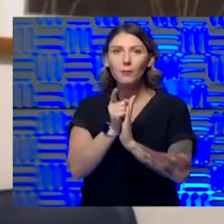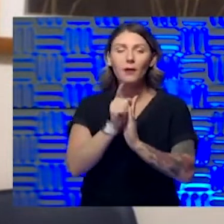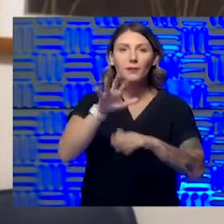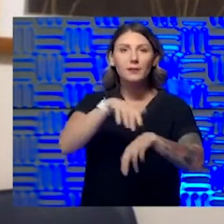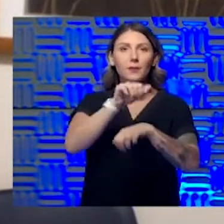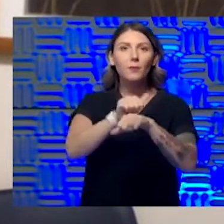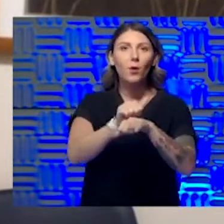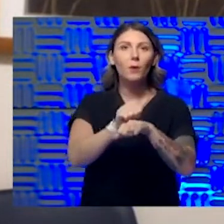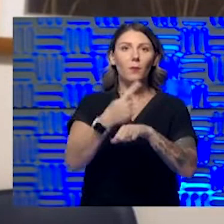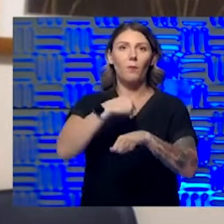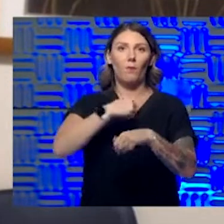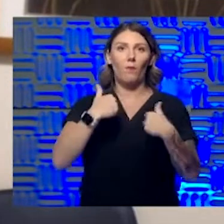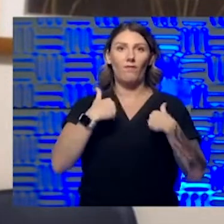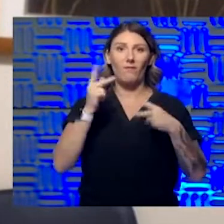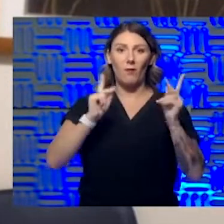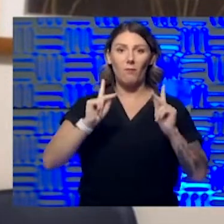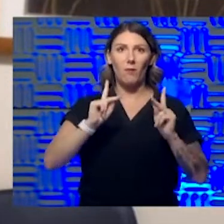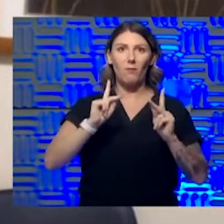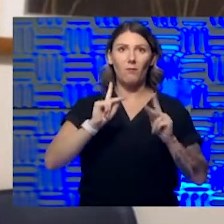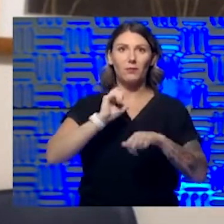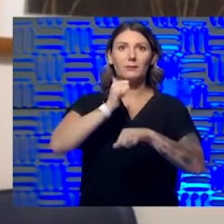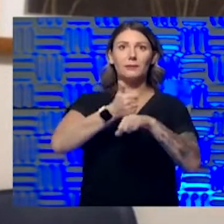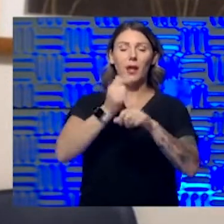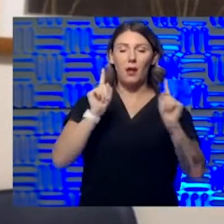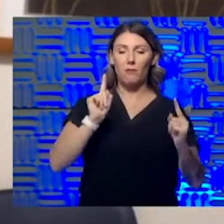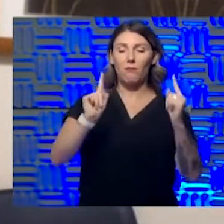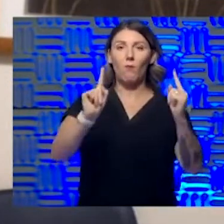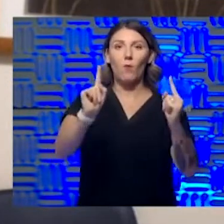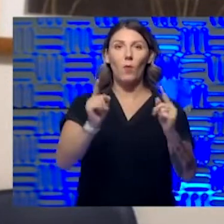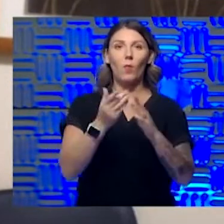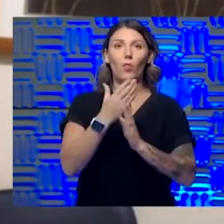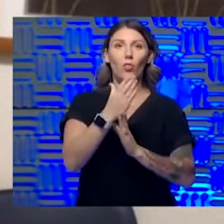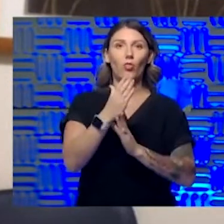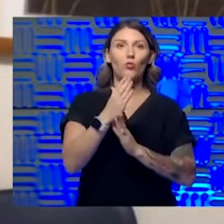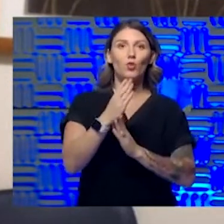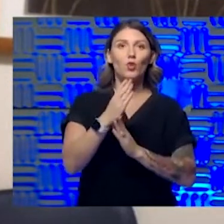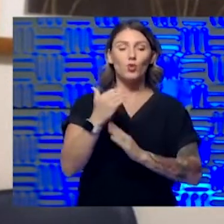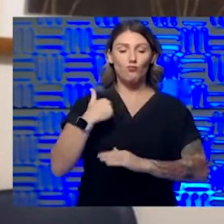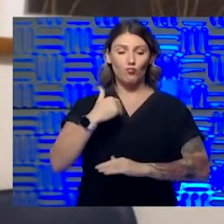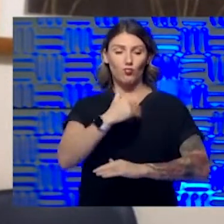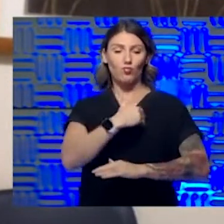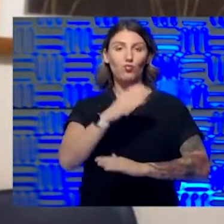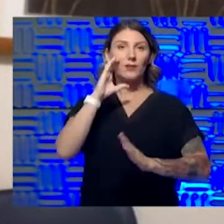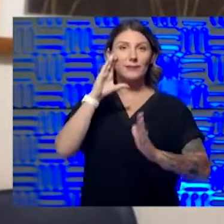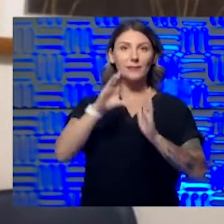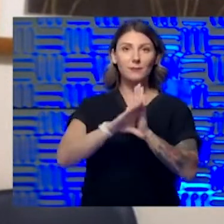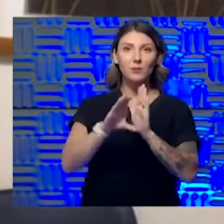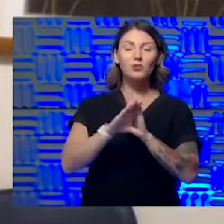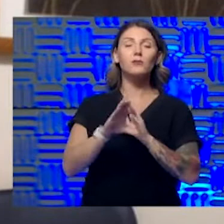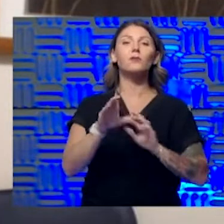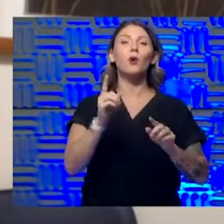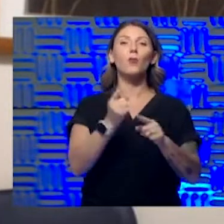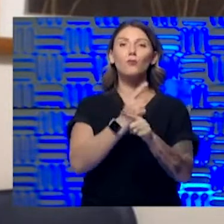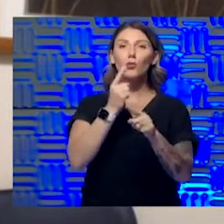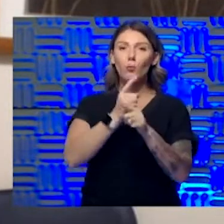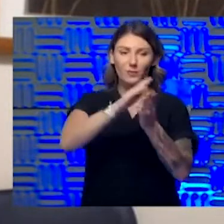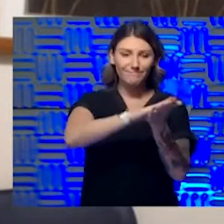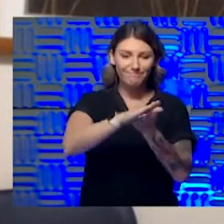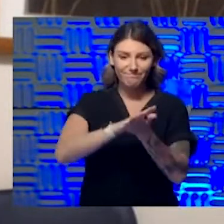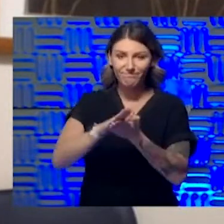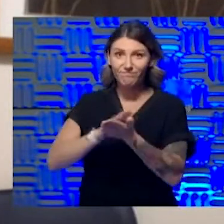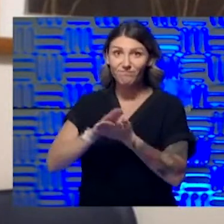all of breast imaging to assure that we are appropriately sanitizing rooms after patients have been